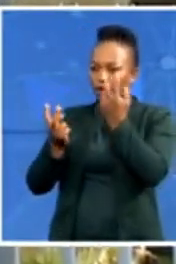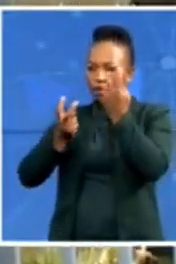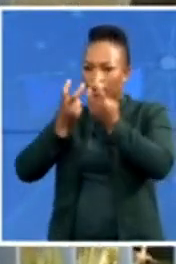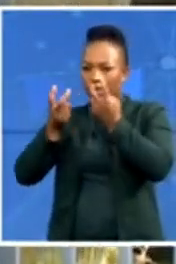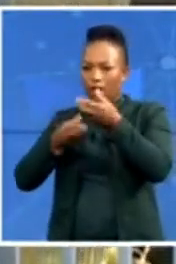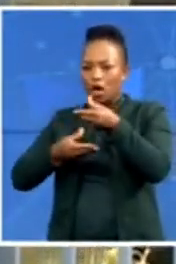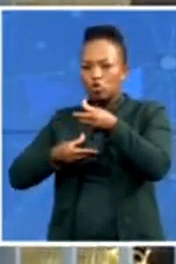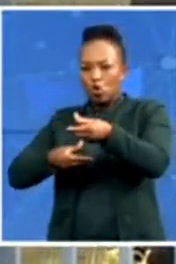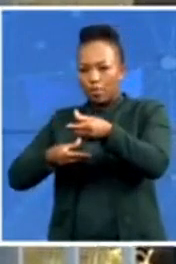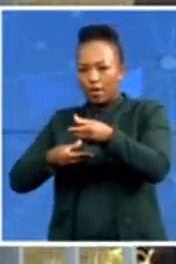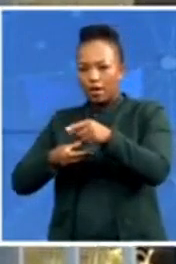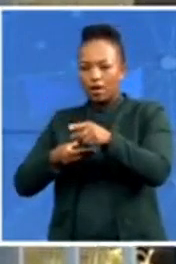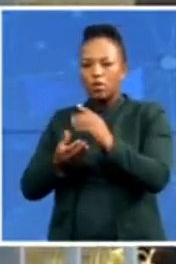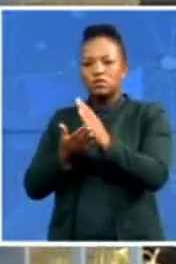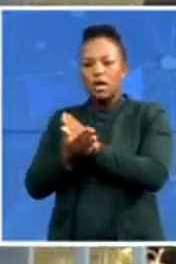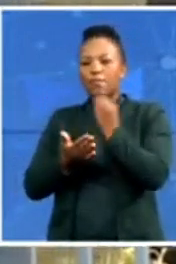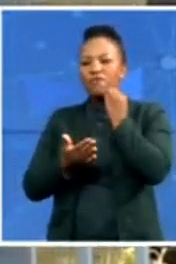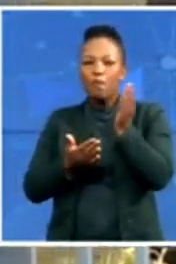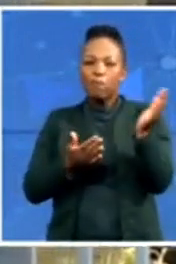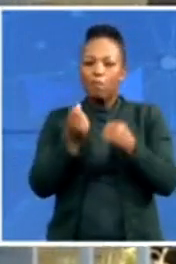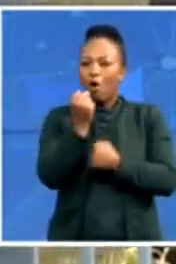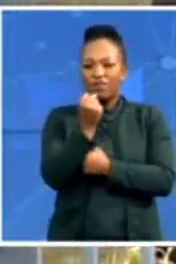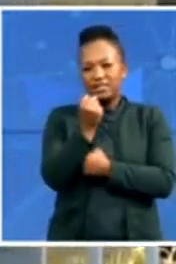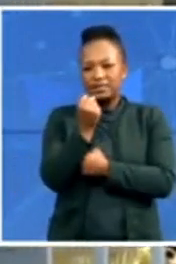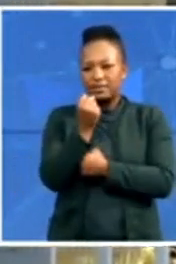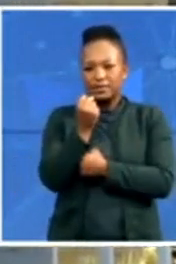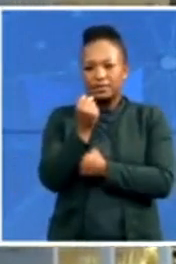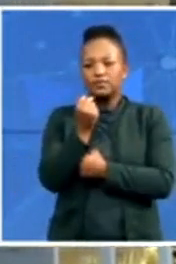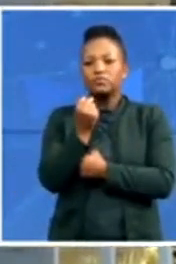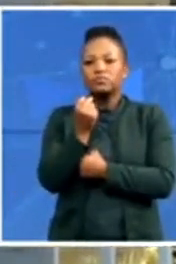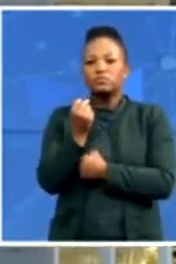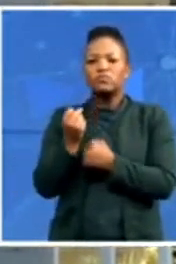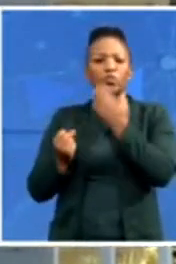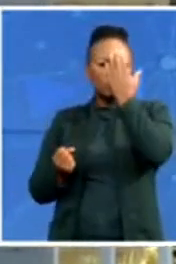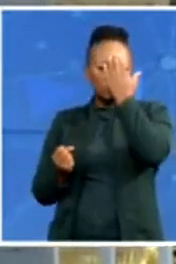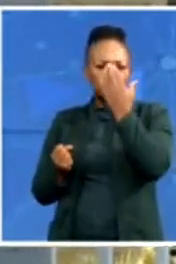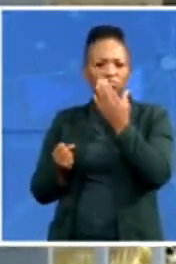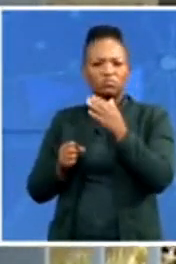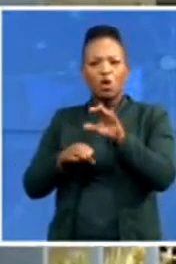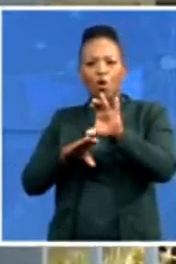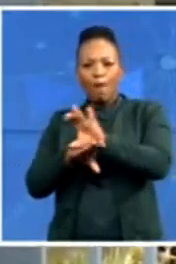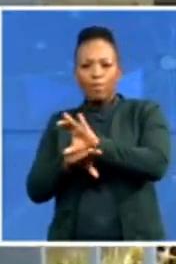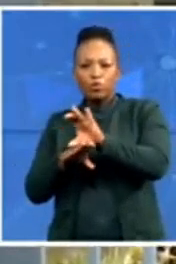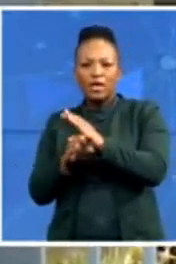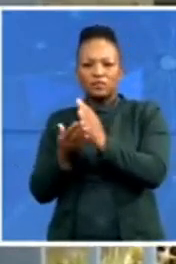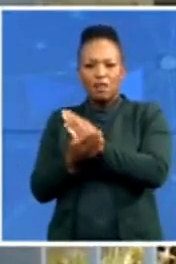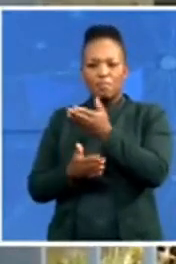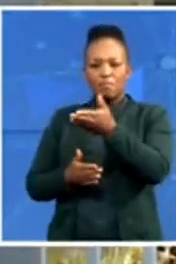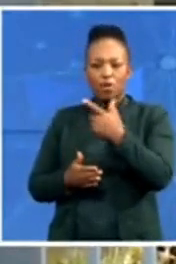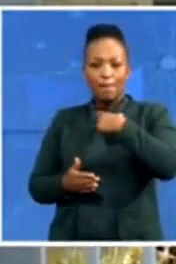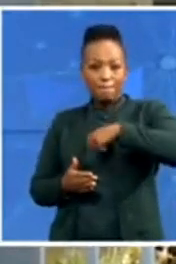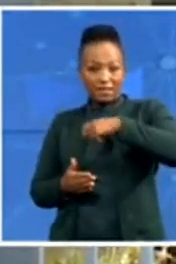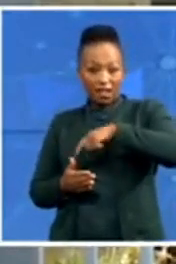office. We know that there are some computers that are here that are personal, where some of the information is